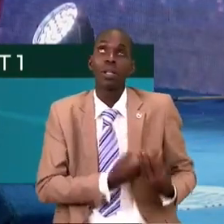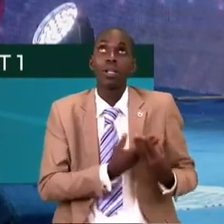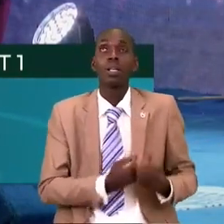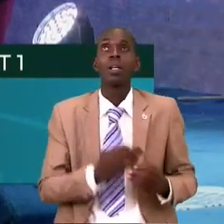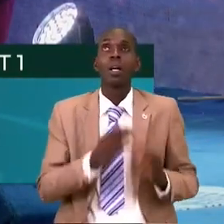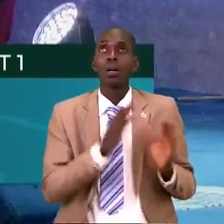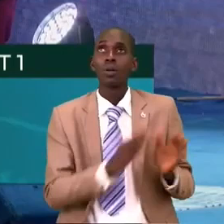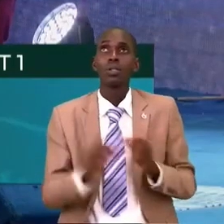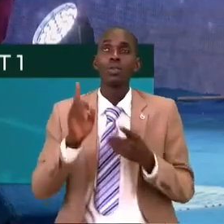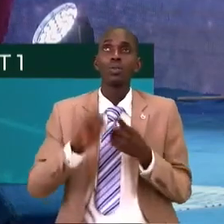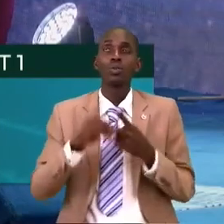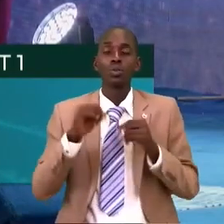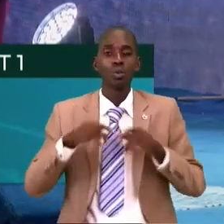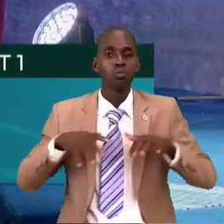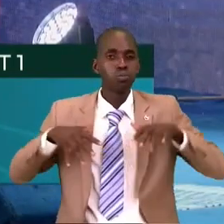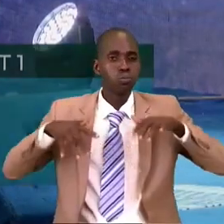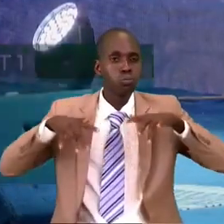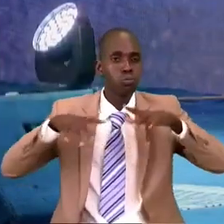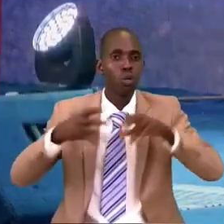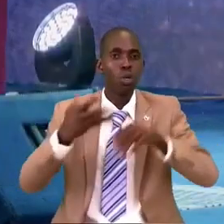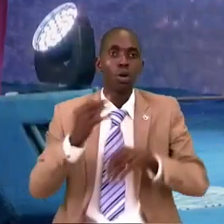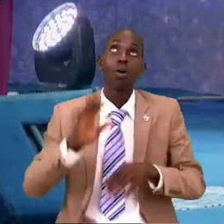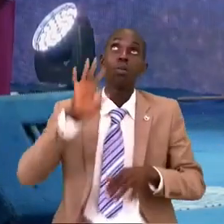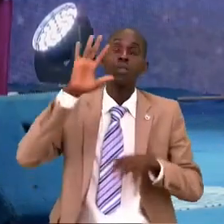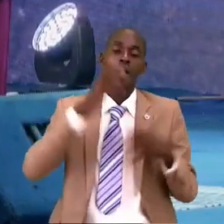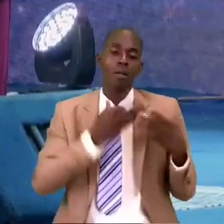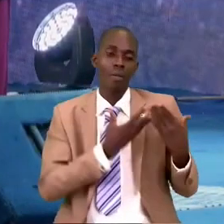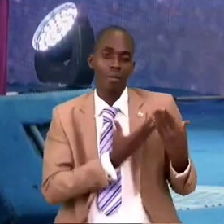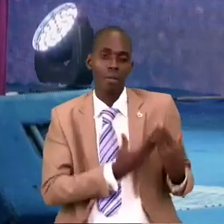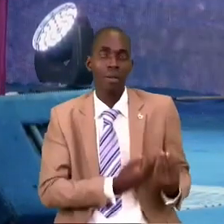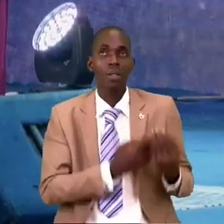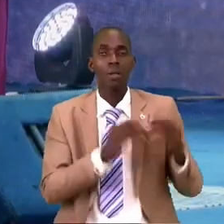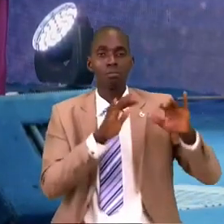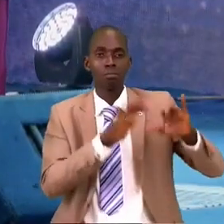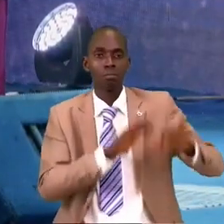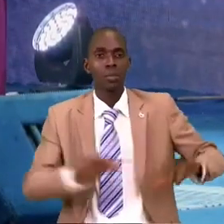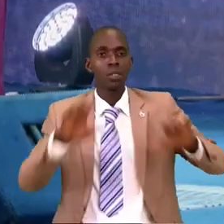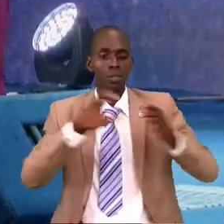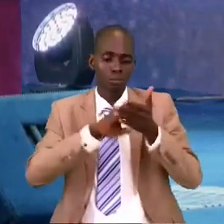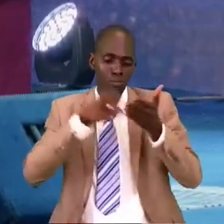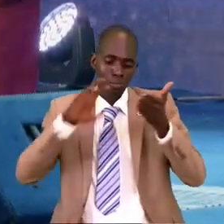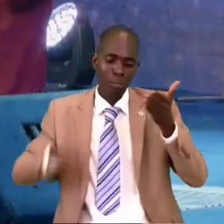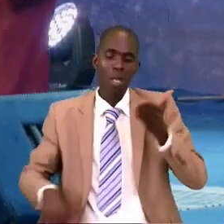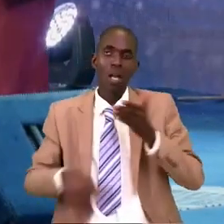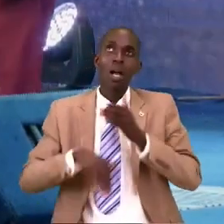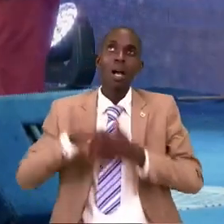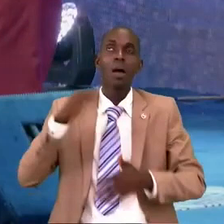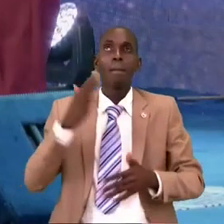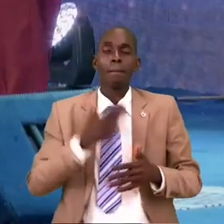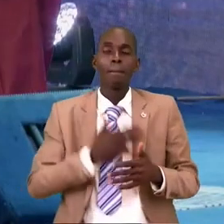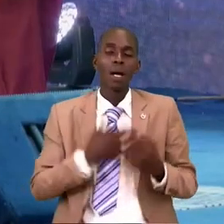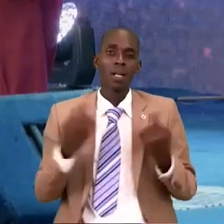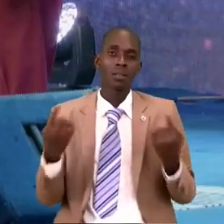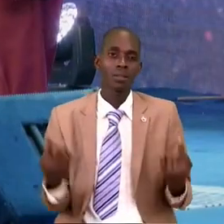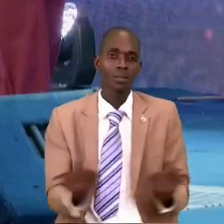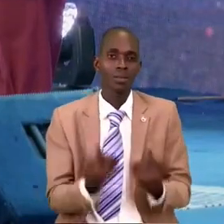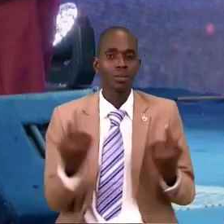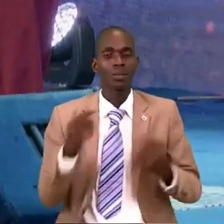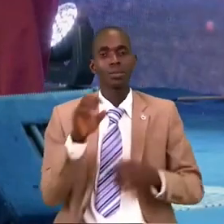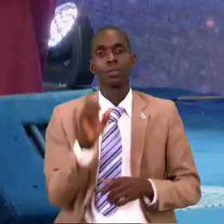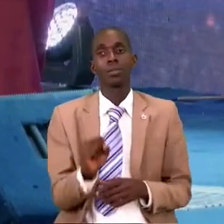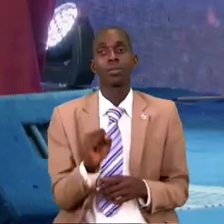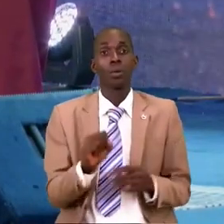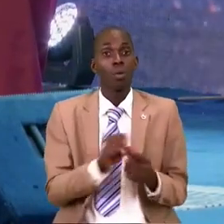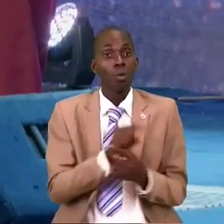my transgressions. When you're saved and when you're forgiven, all your